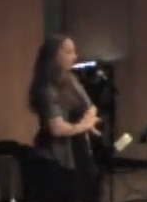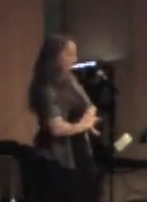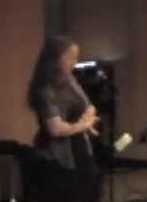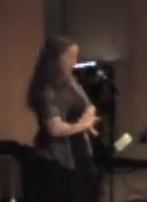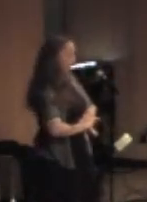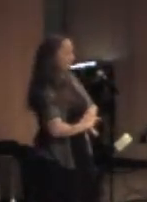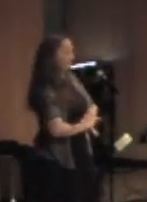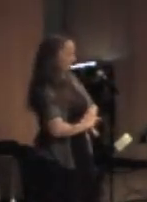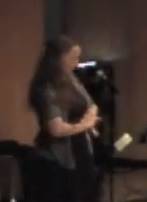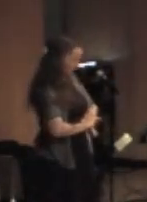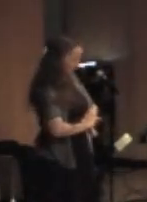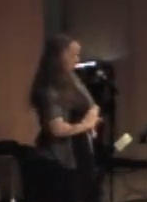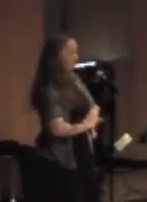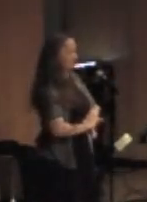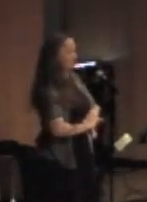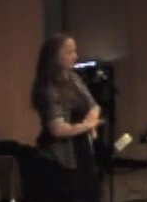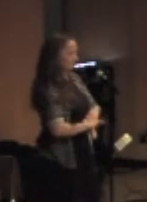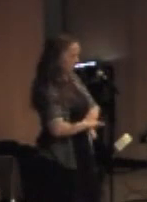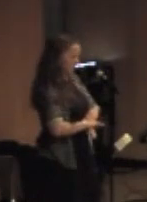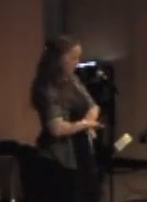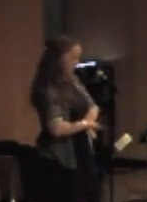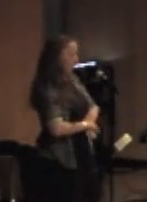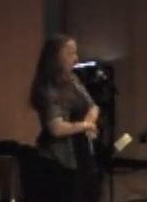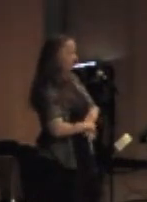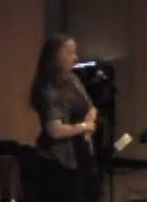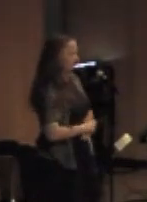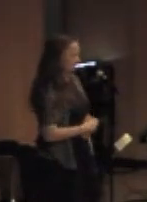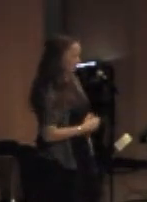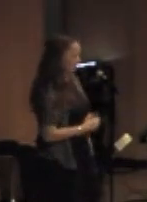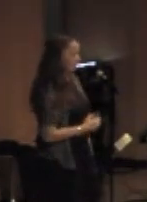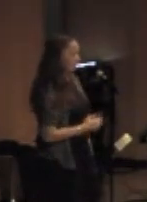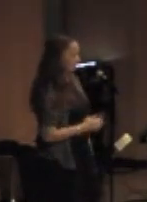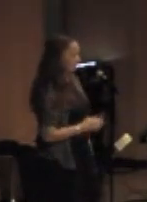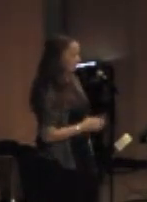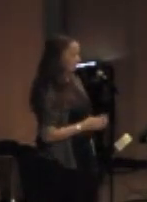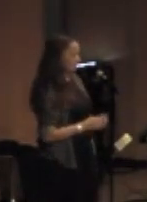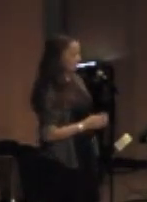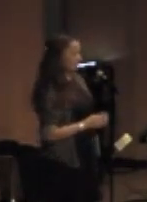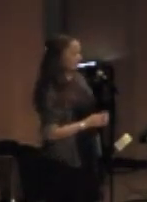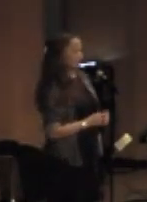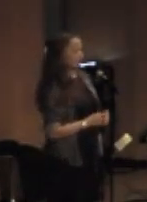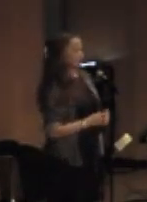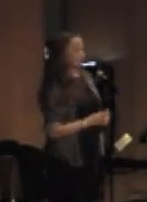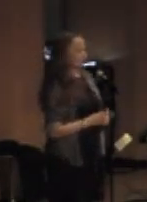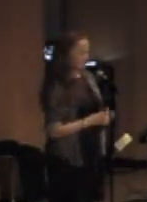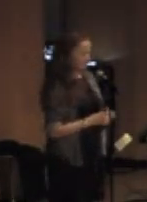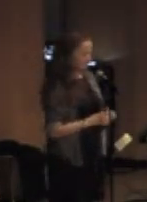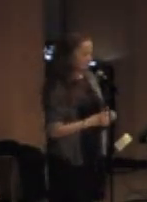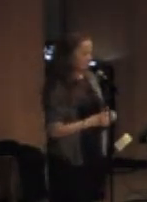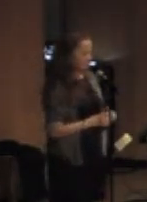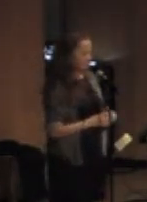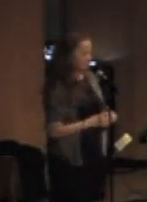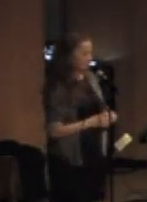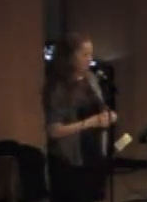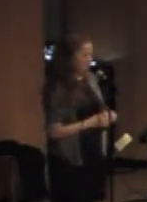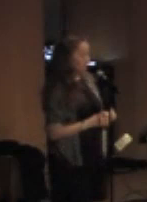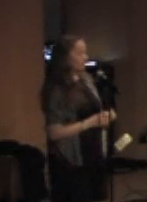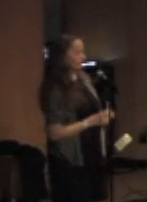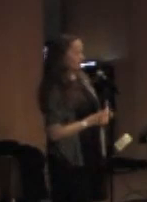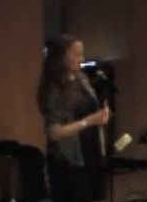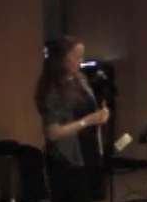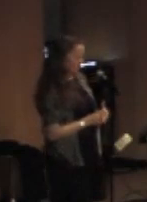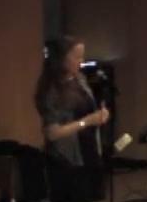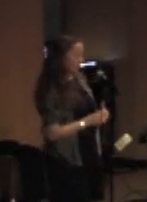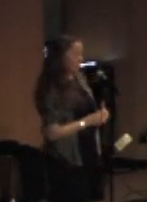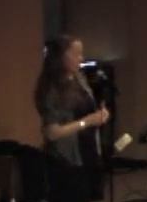here it's late and yeah uh yeah for his sake